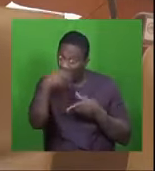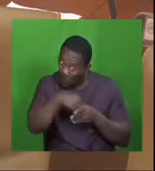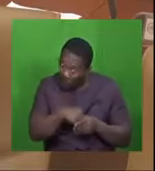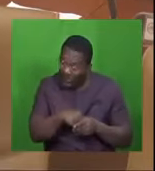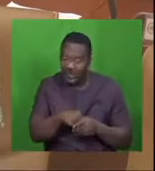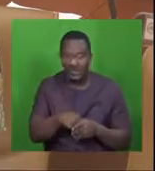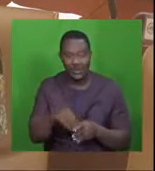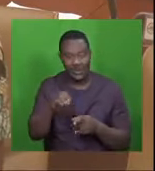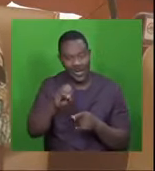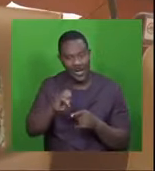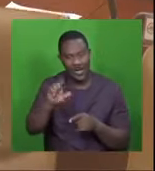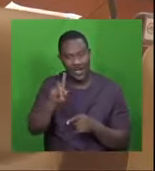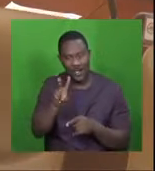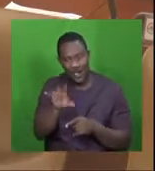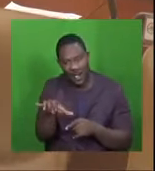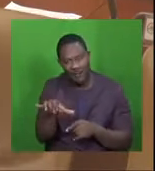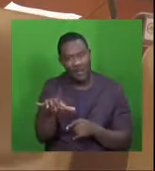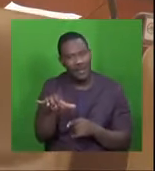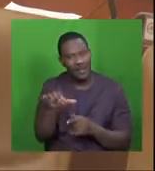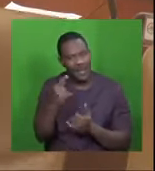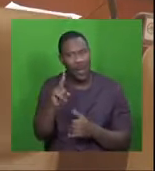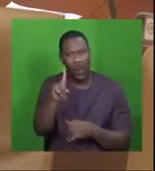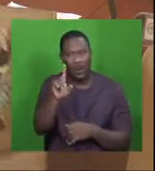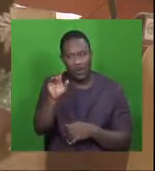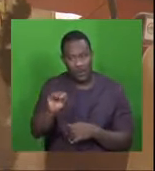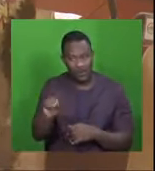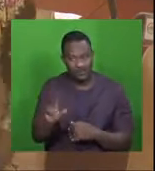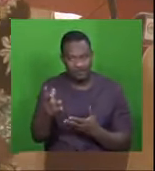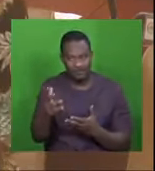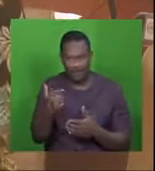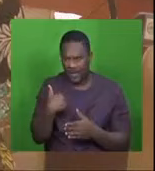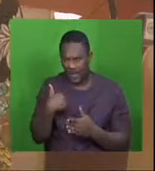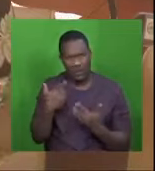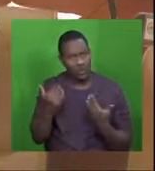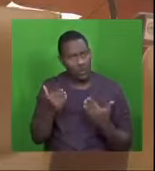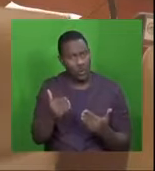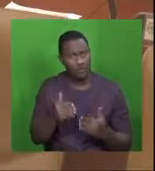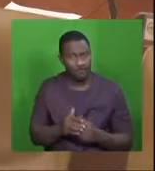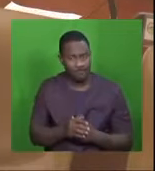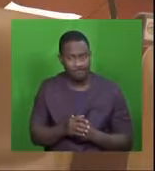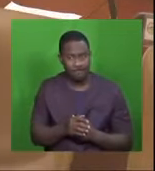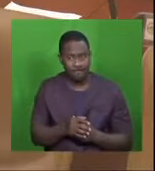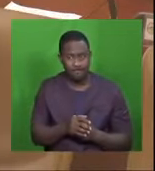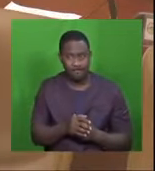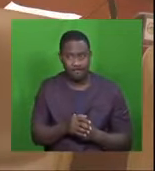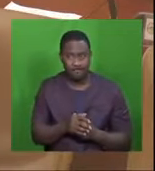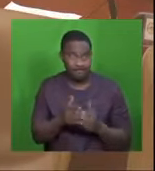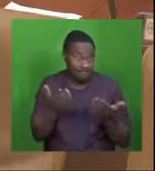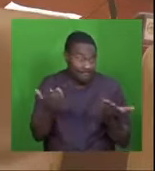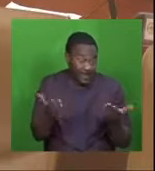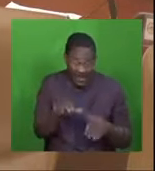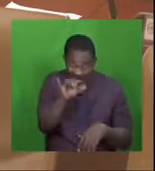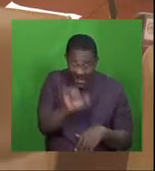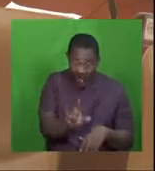from 1.5% to 1%. Mr. Speaker, I want to move on that. But Mr. Speaker,